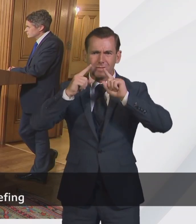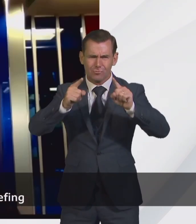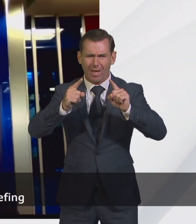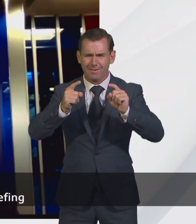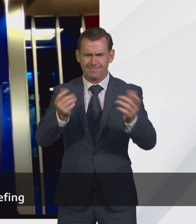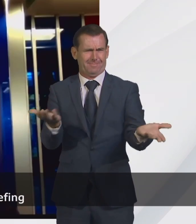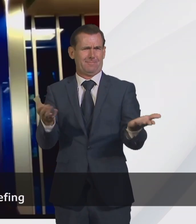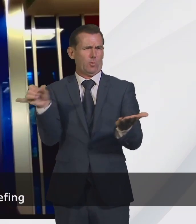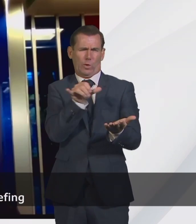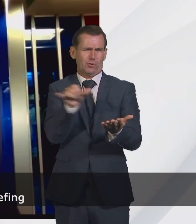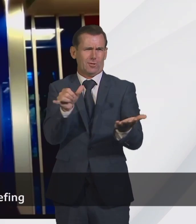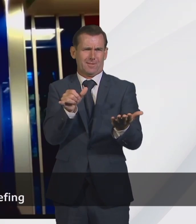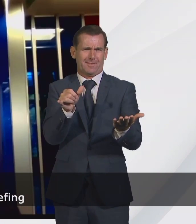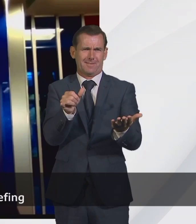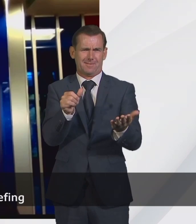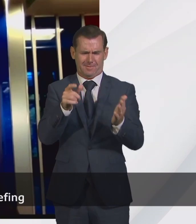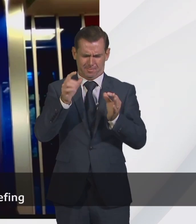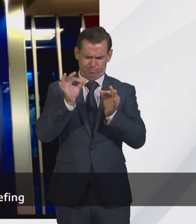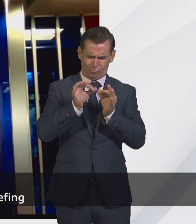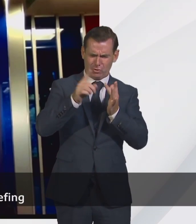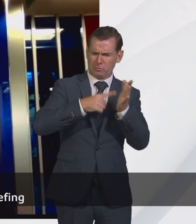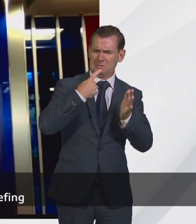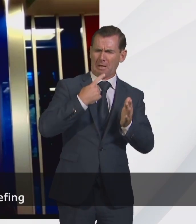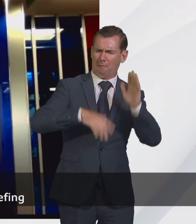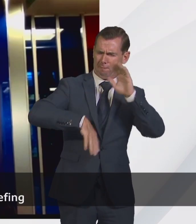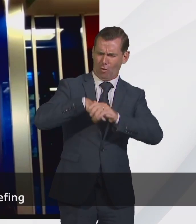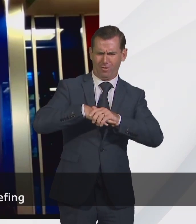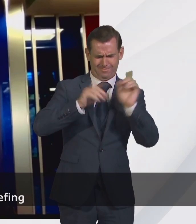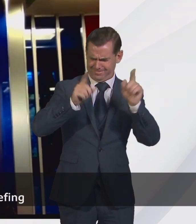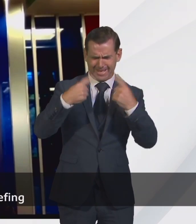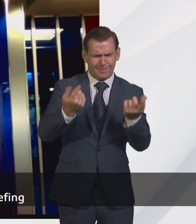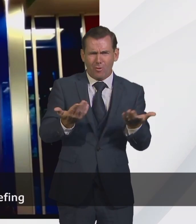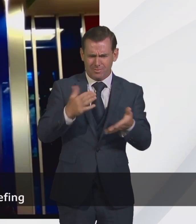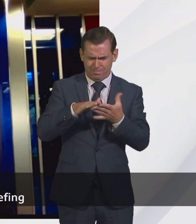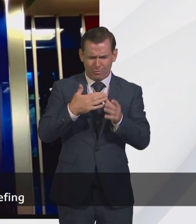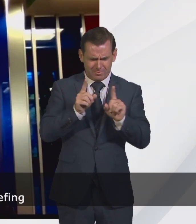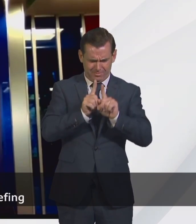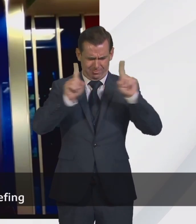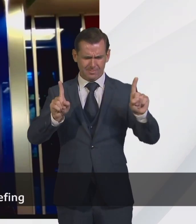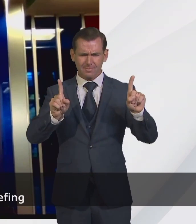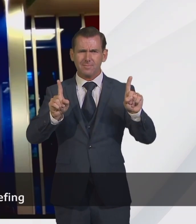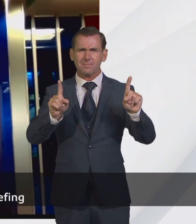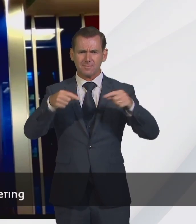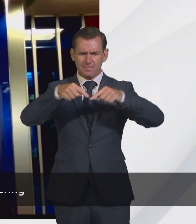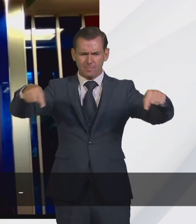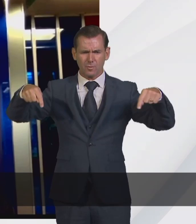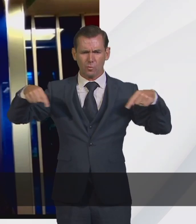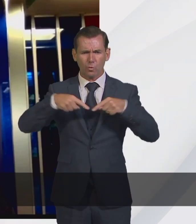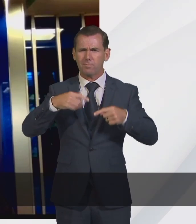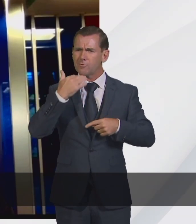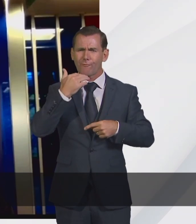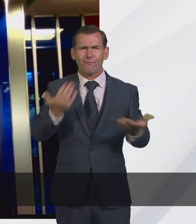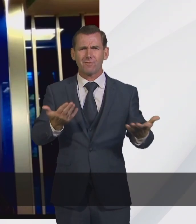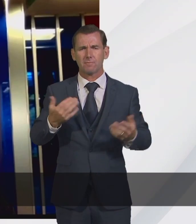or the other, then the Prime Minister's suggestion isn't going to be fulfilled today. And a second thing, private schools from